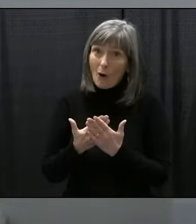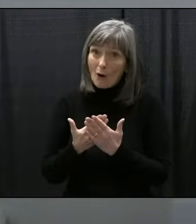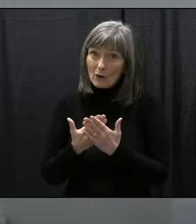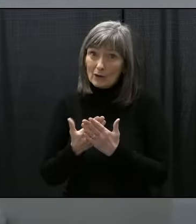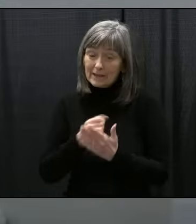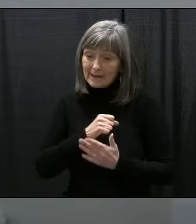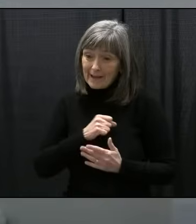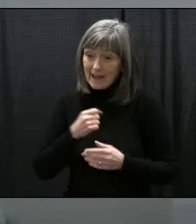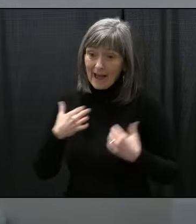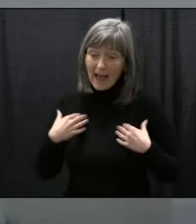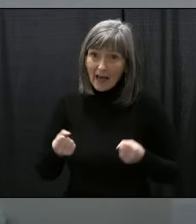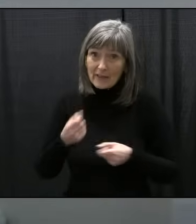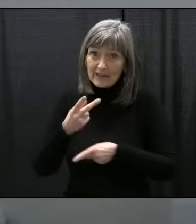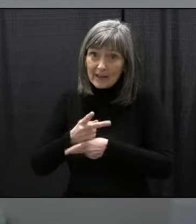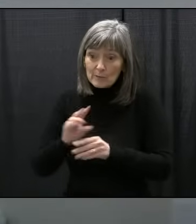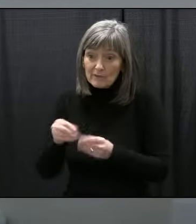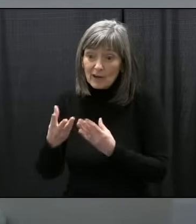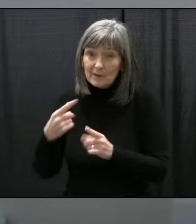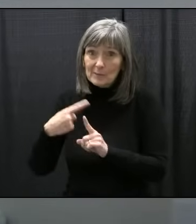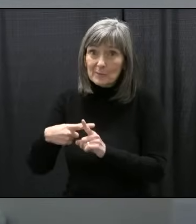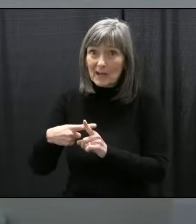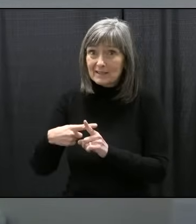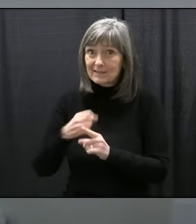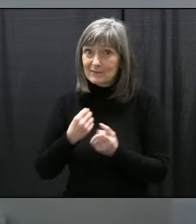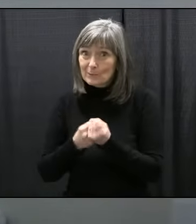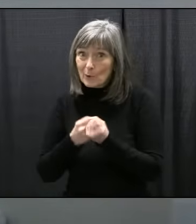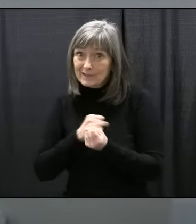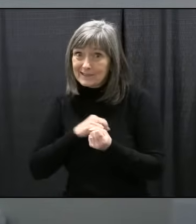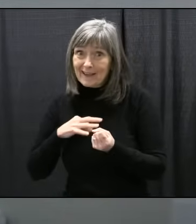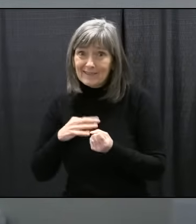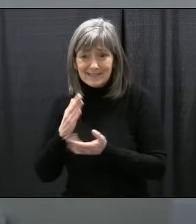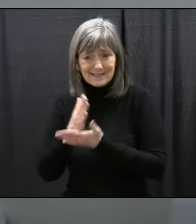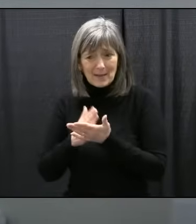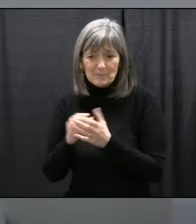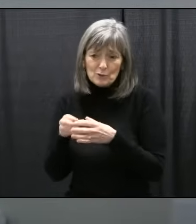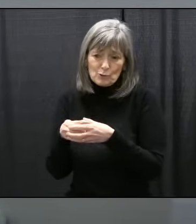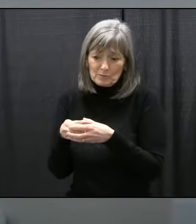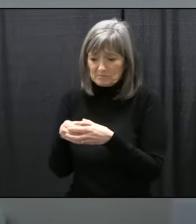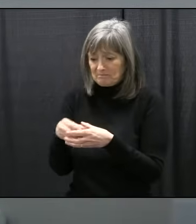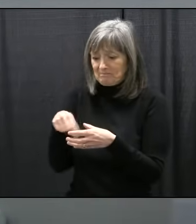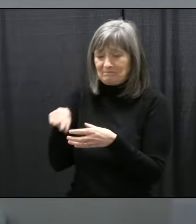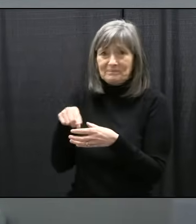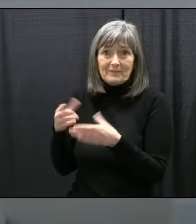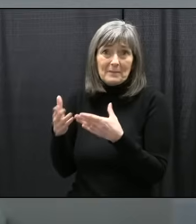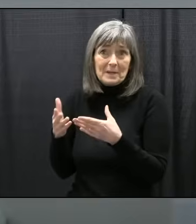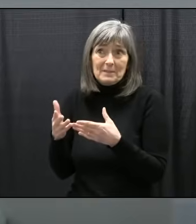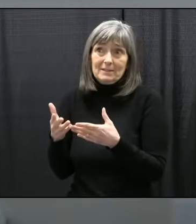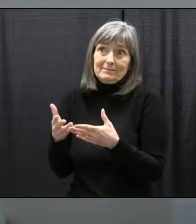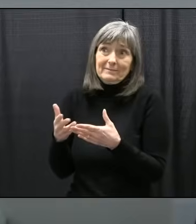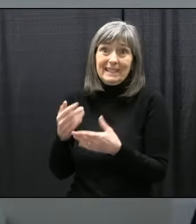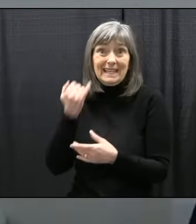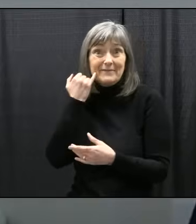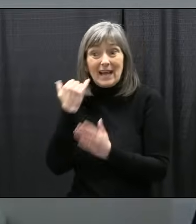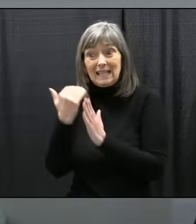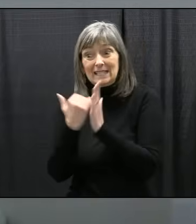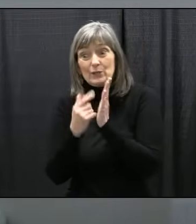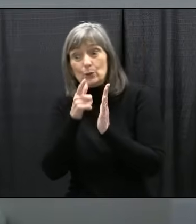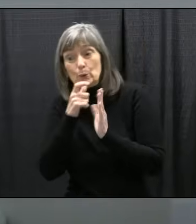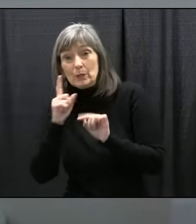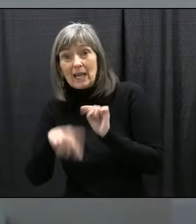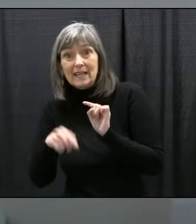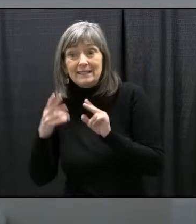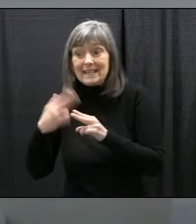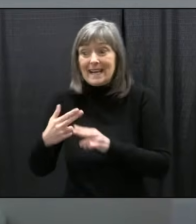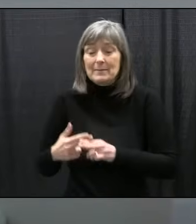staff. Some of the groups are so small that it probably would be a privacy breach to actually list them by